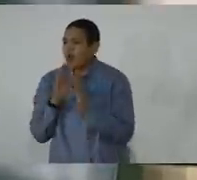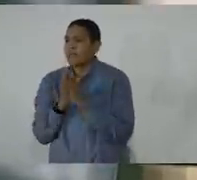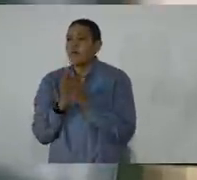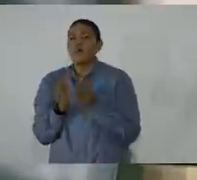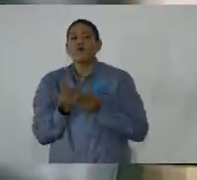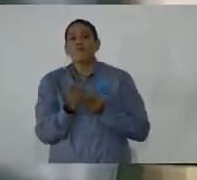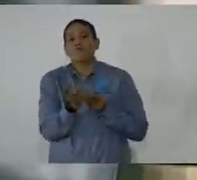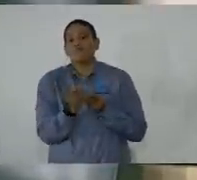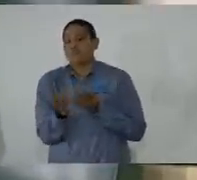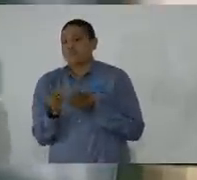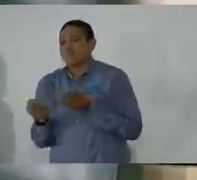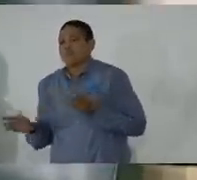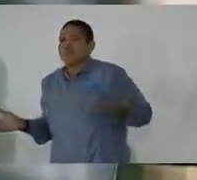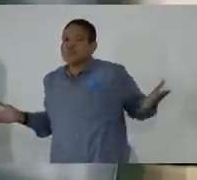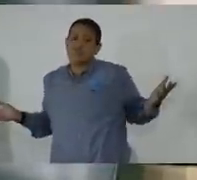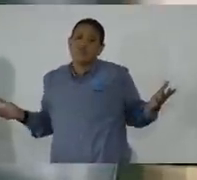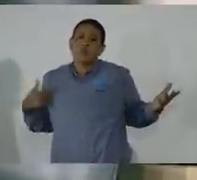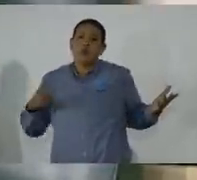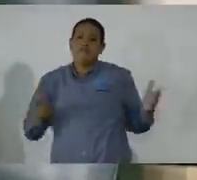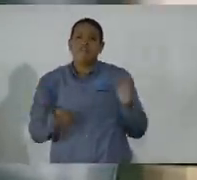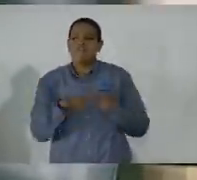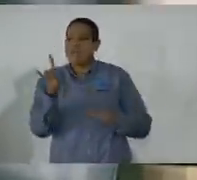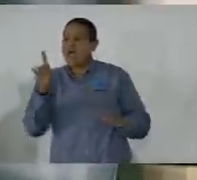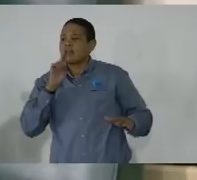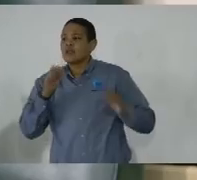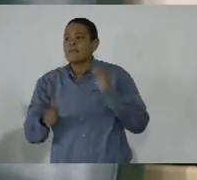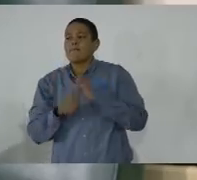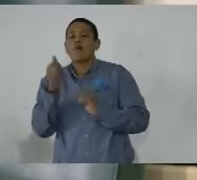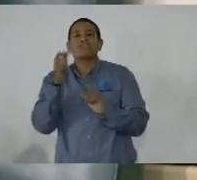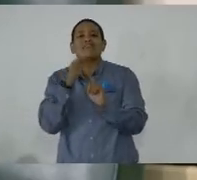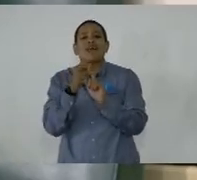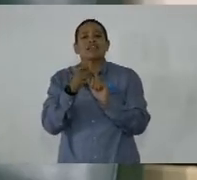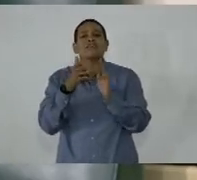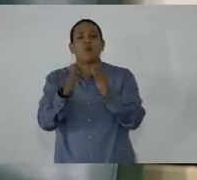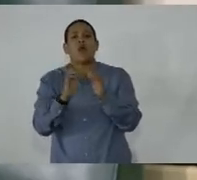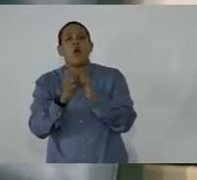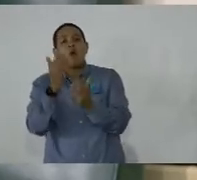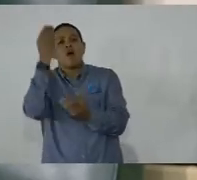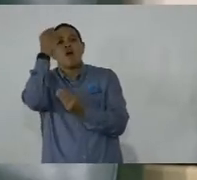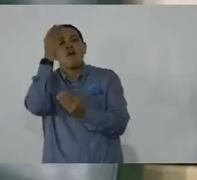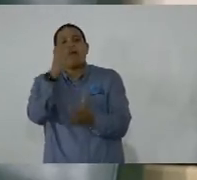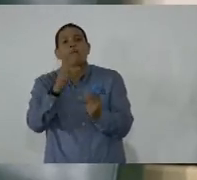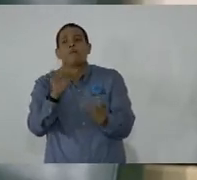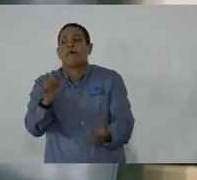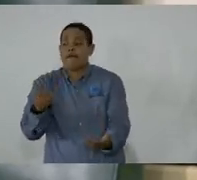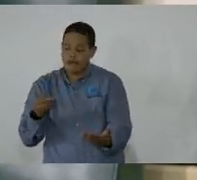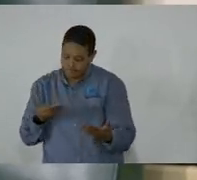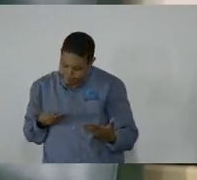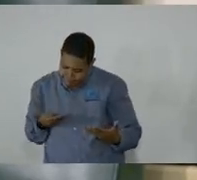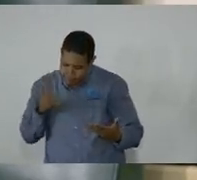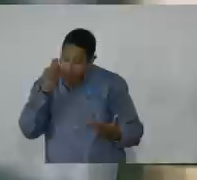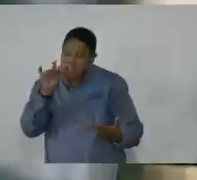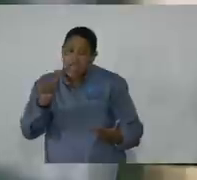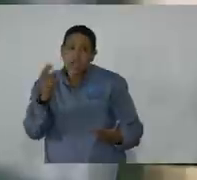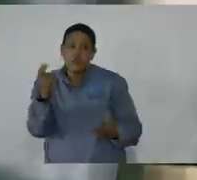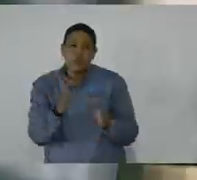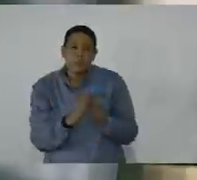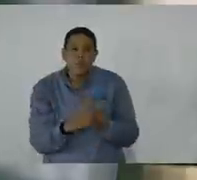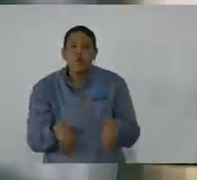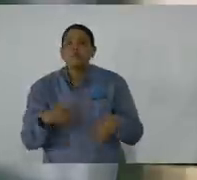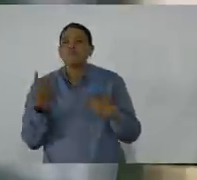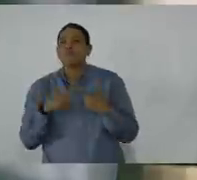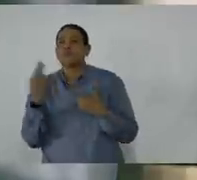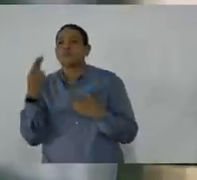out, we have to find the most effective way to communicate with our people. So we'll be utilizing booklets,